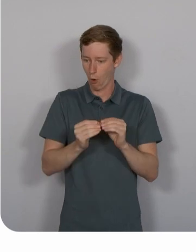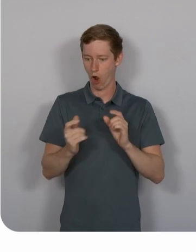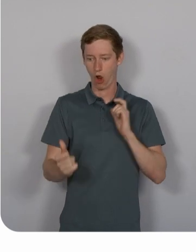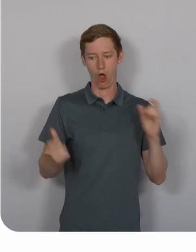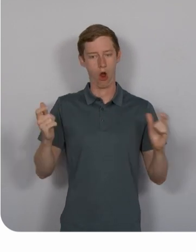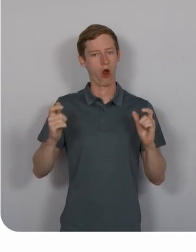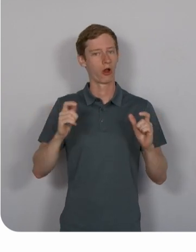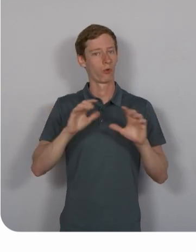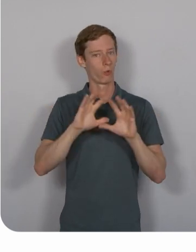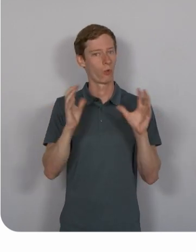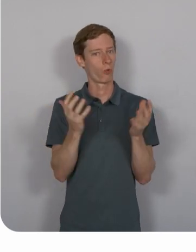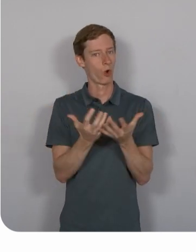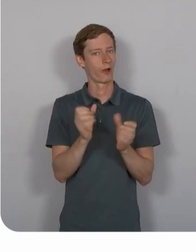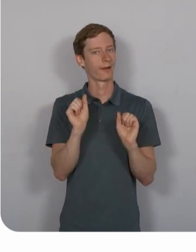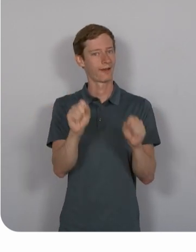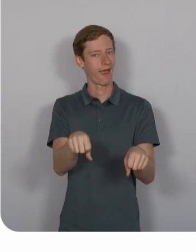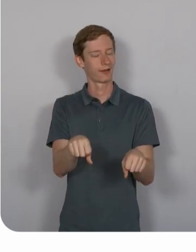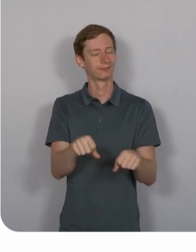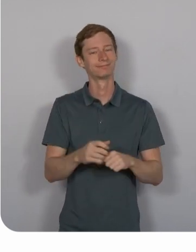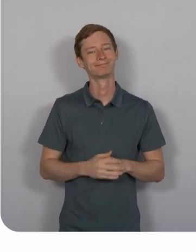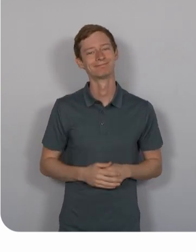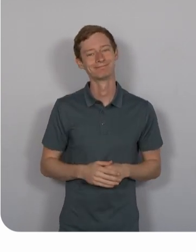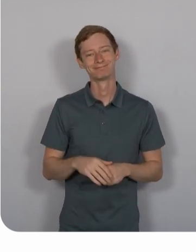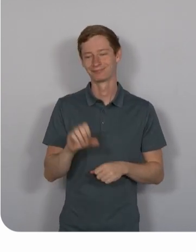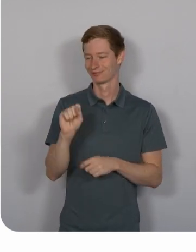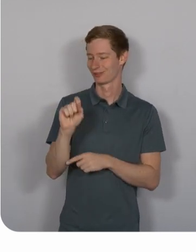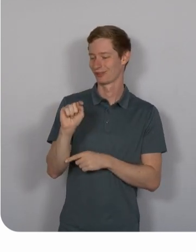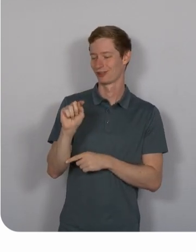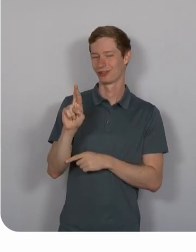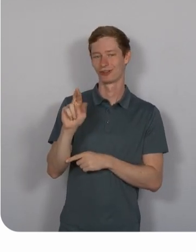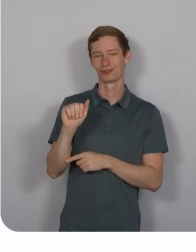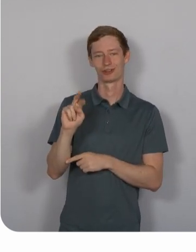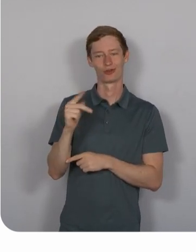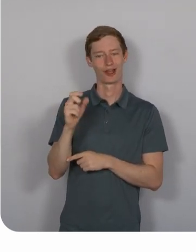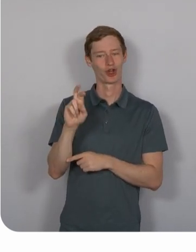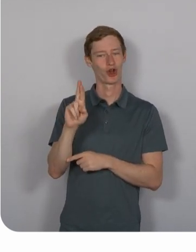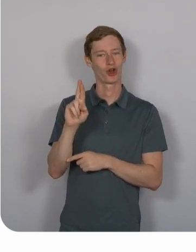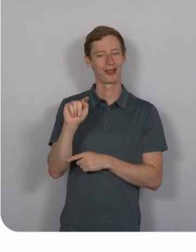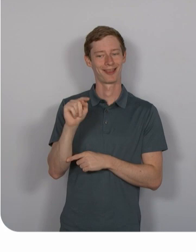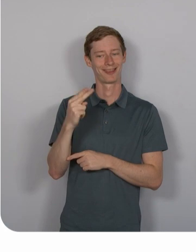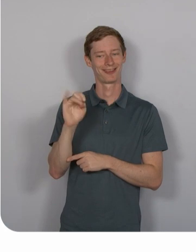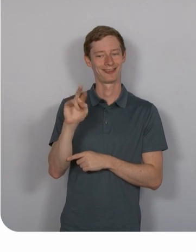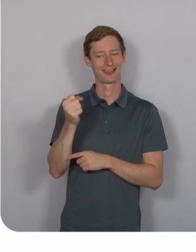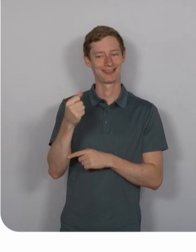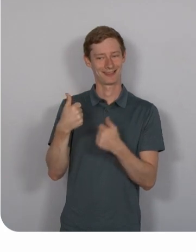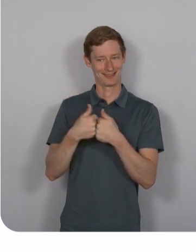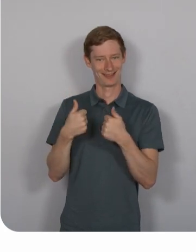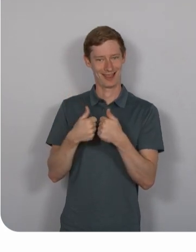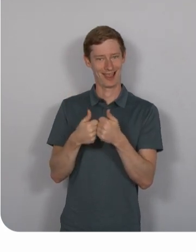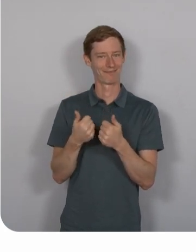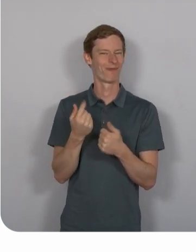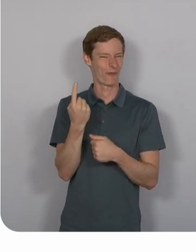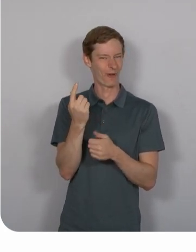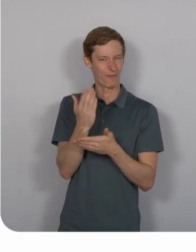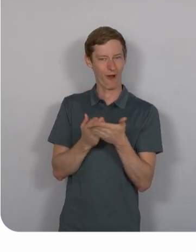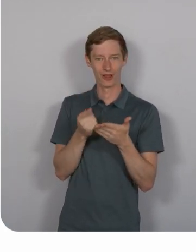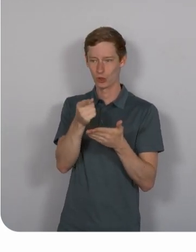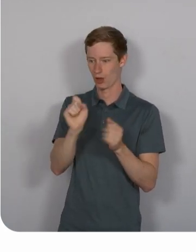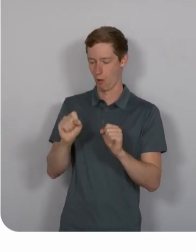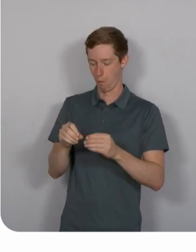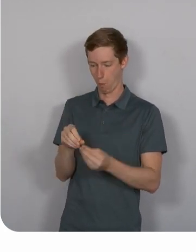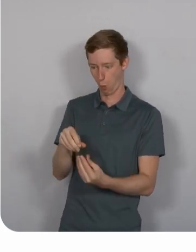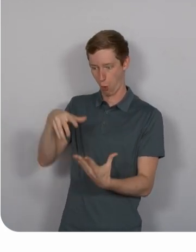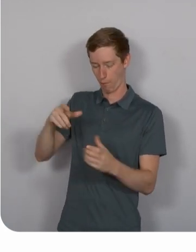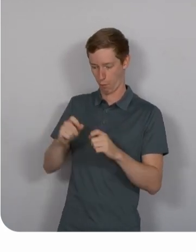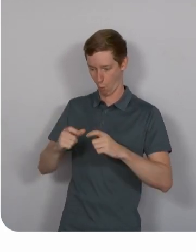worlds. You know, there's one point in the Stranger Things game where you can be sitting in your living room or anywhere else, and portals to the Upside Down open right